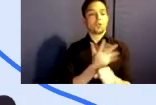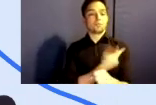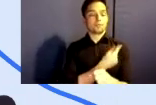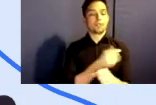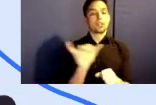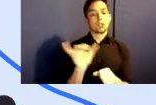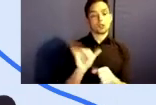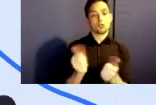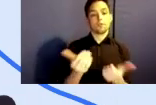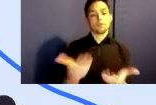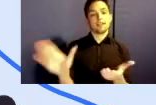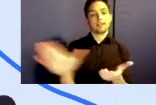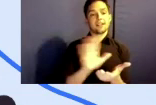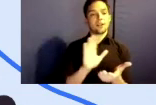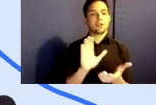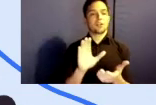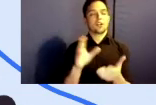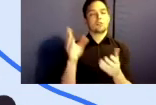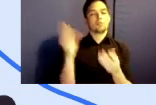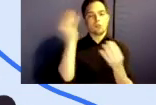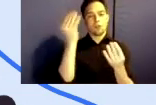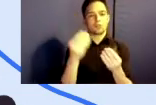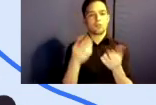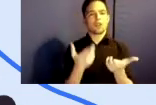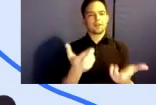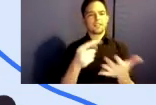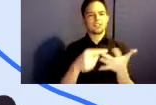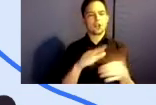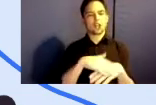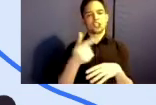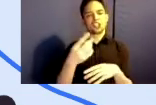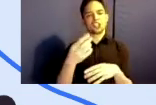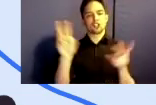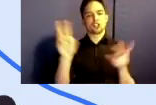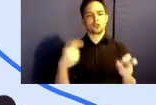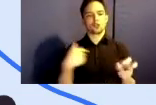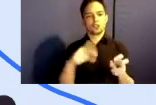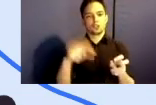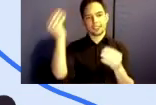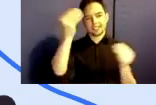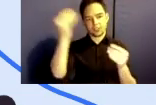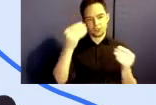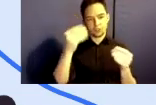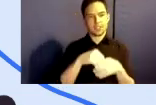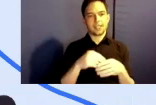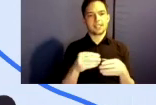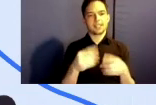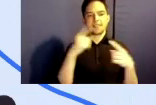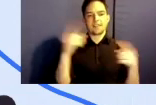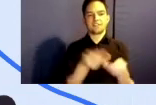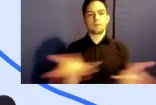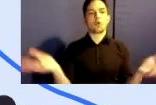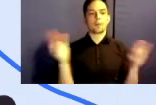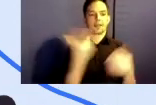us with their reflections and recommendations on gender issues that we should consider in the effective deployment of the vaccines